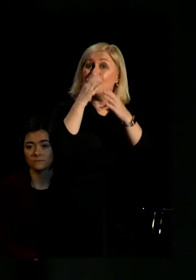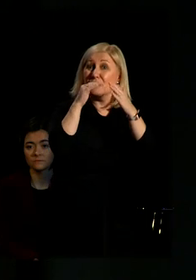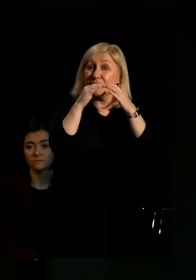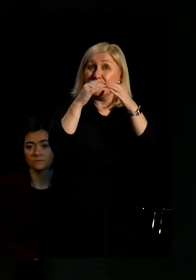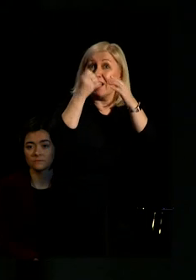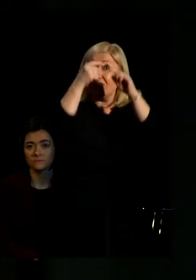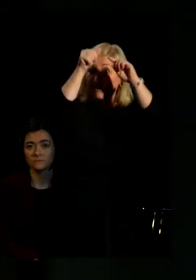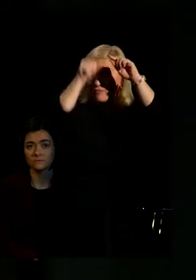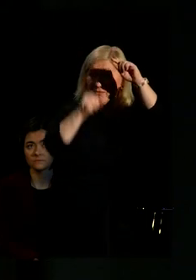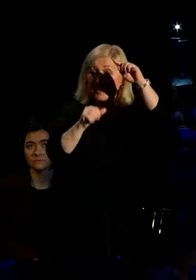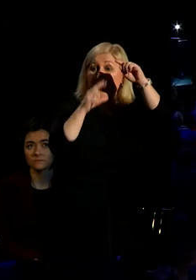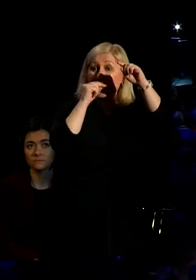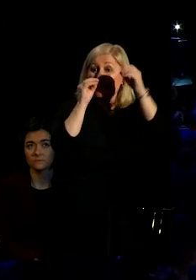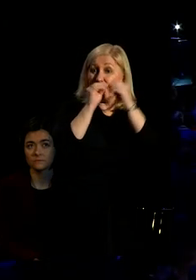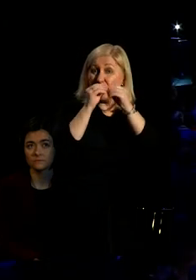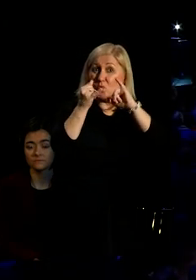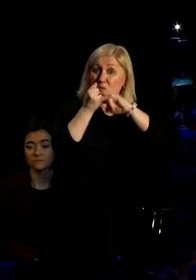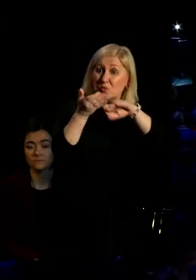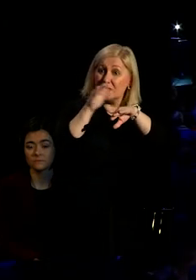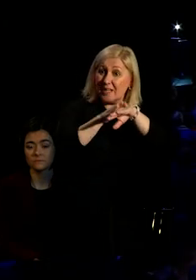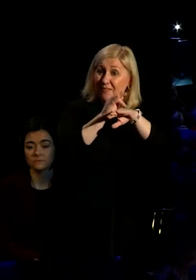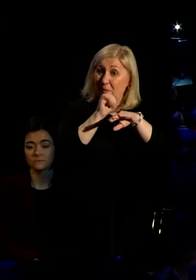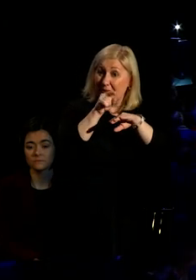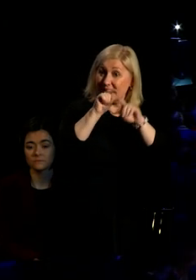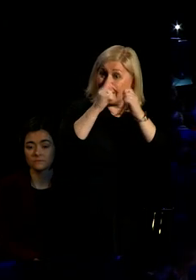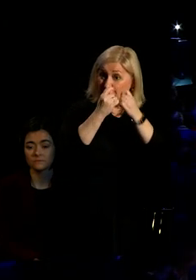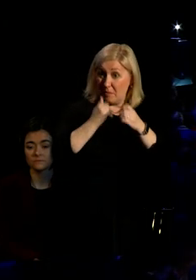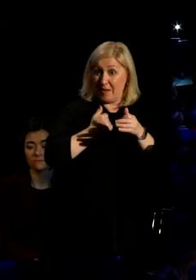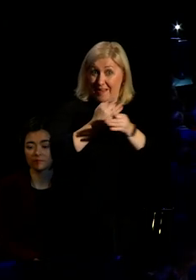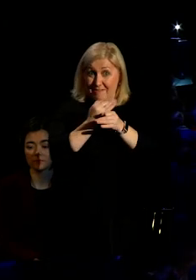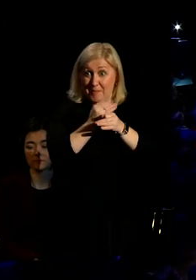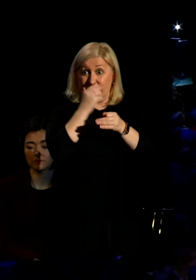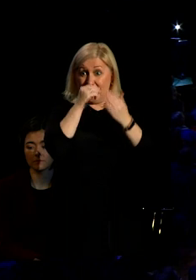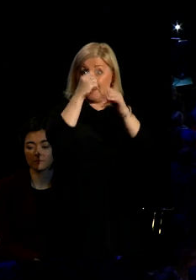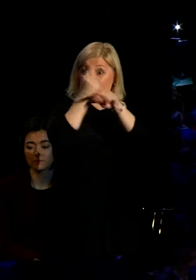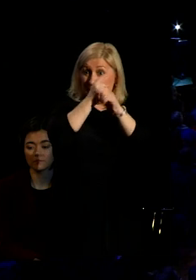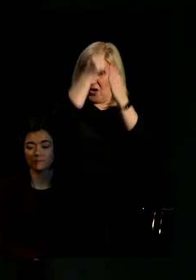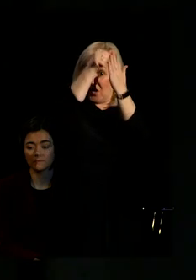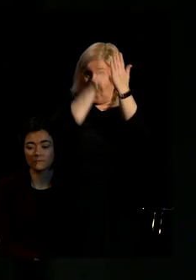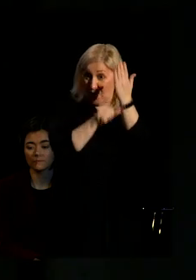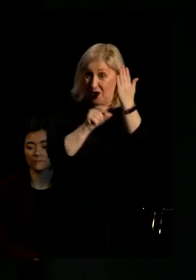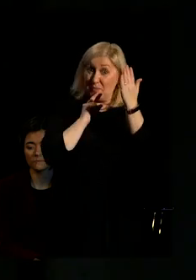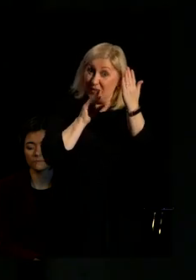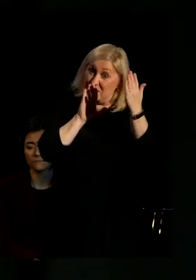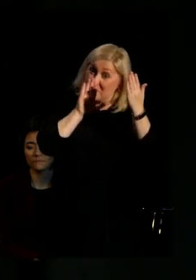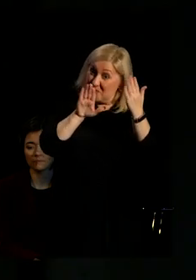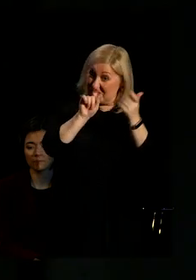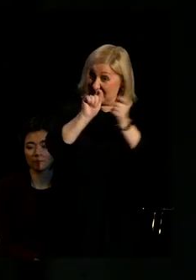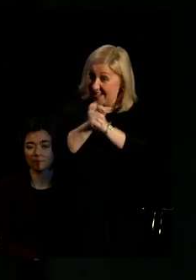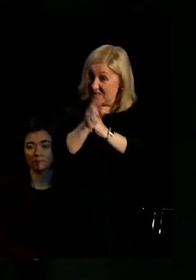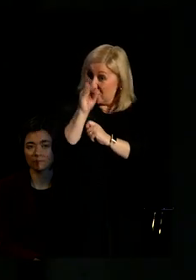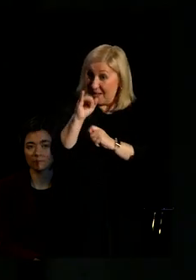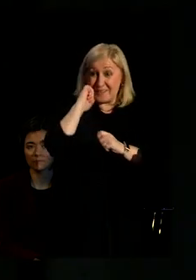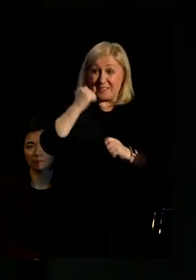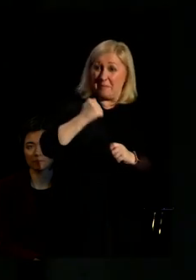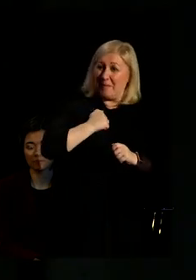in the Holocaust. My family is listed on the scroll, but this has to be corrected because my brother and